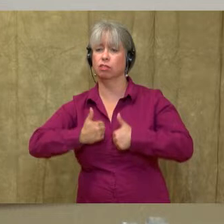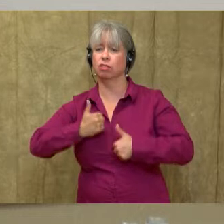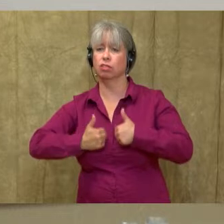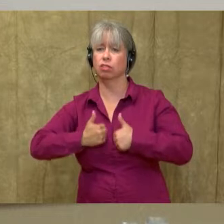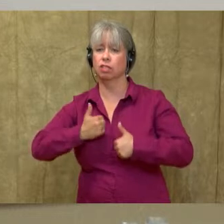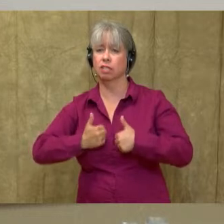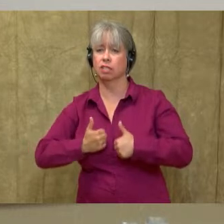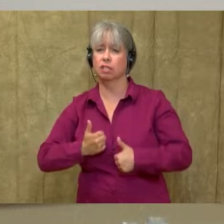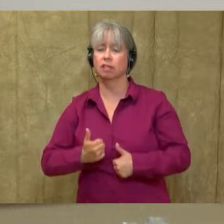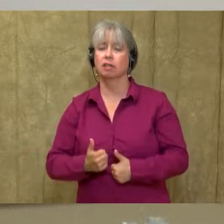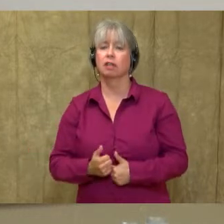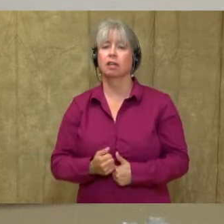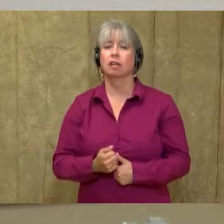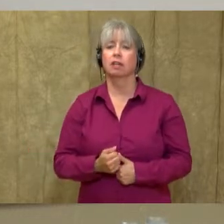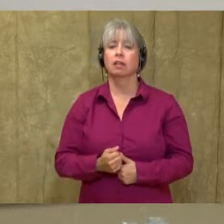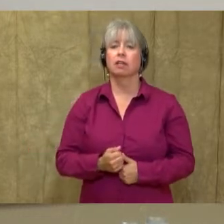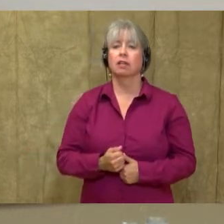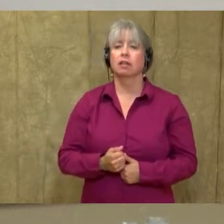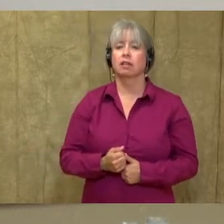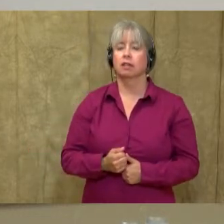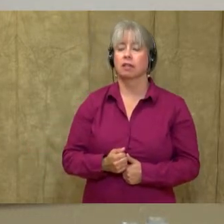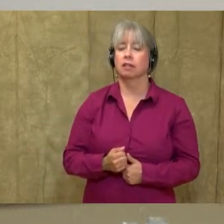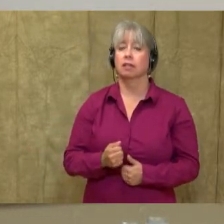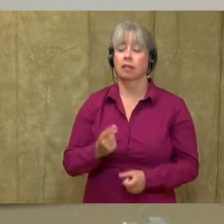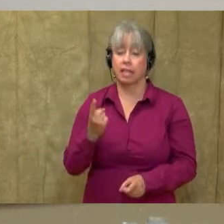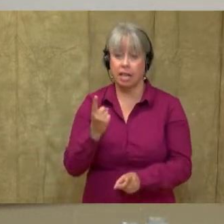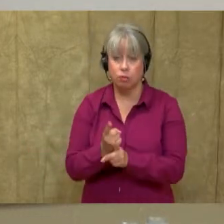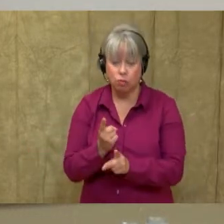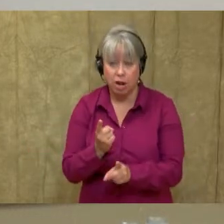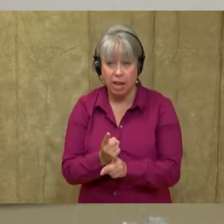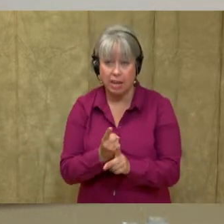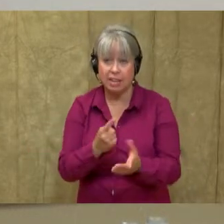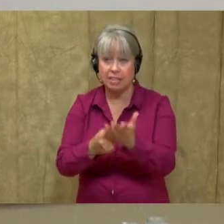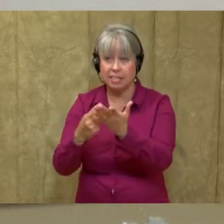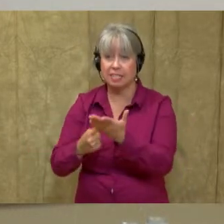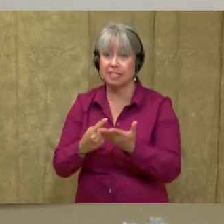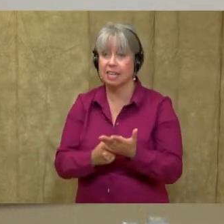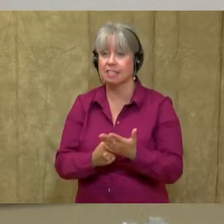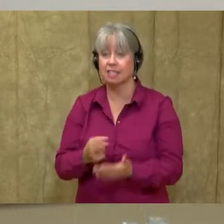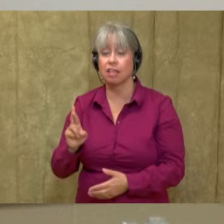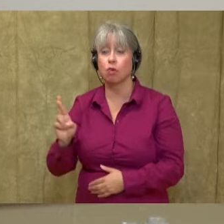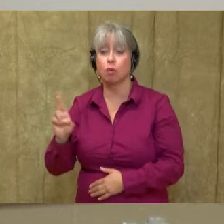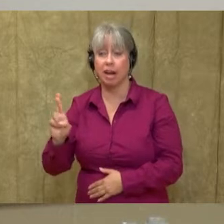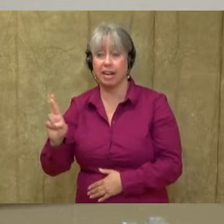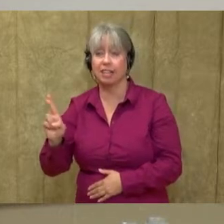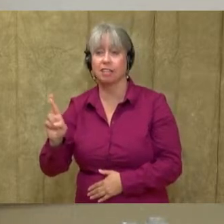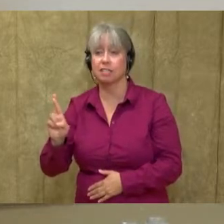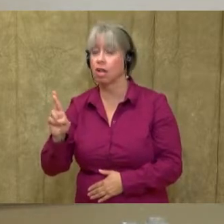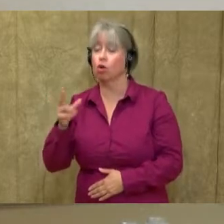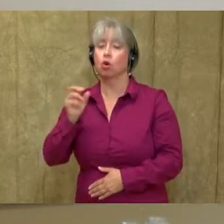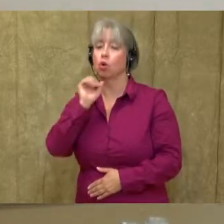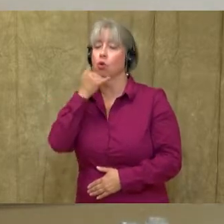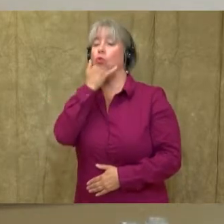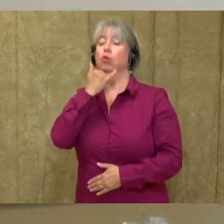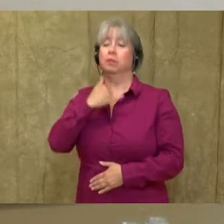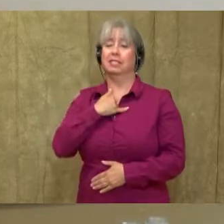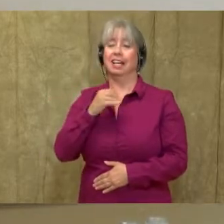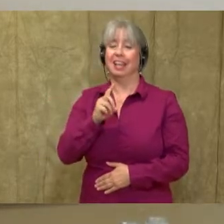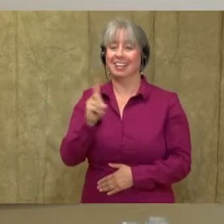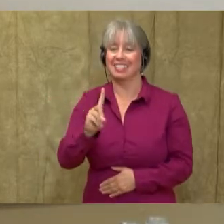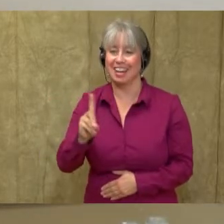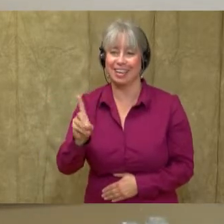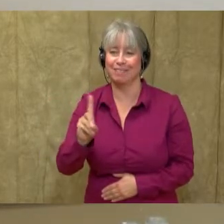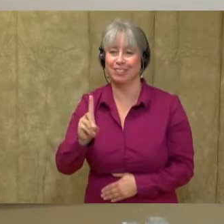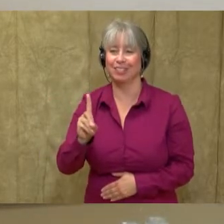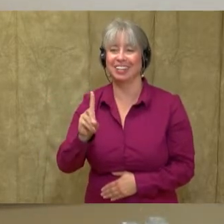That's right. We're talking about the radius. Nope, diameter. Said it